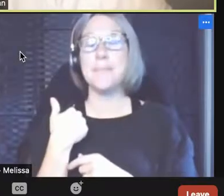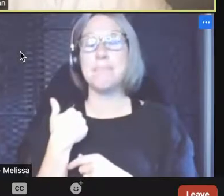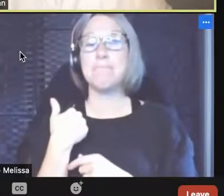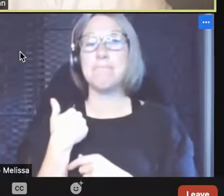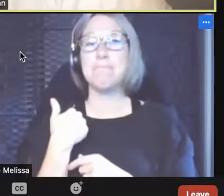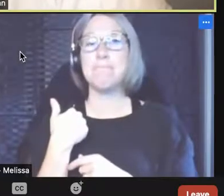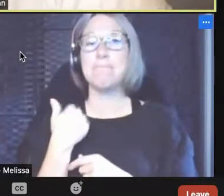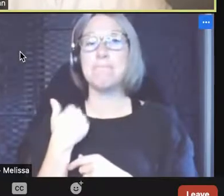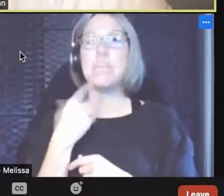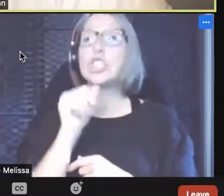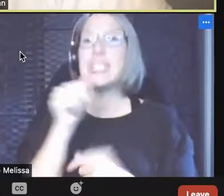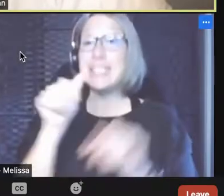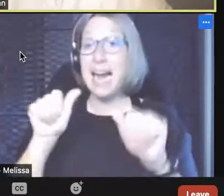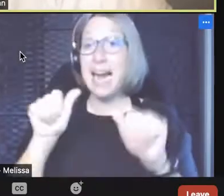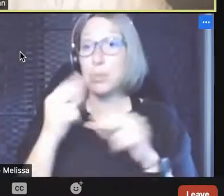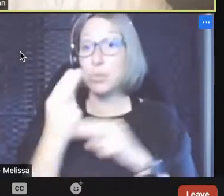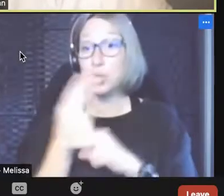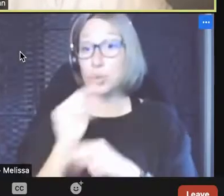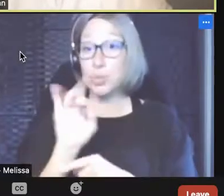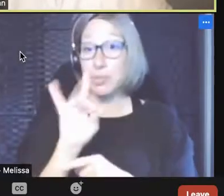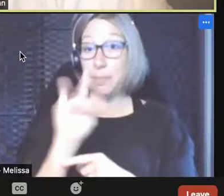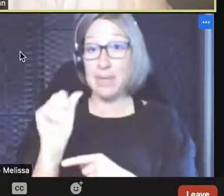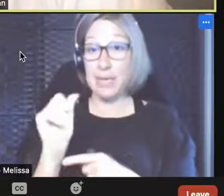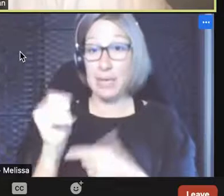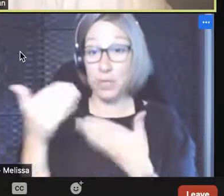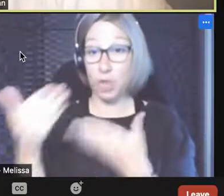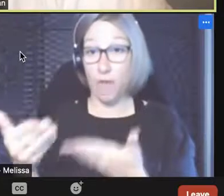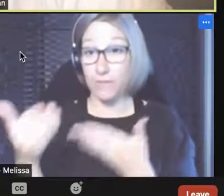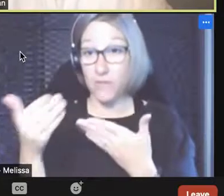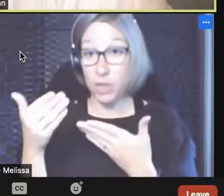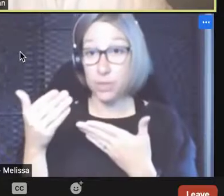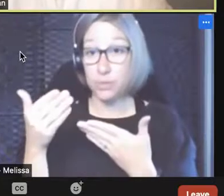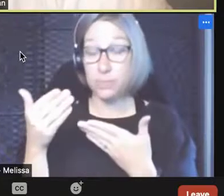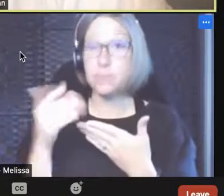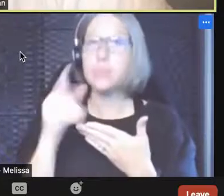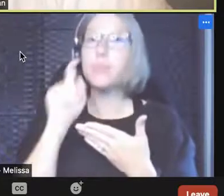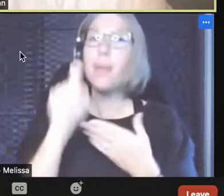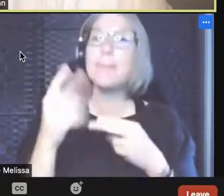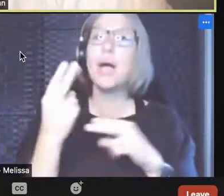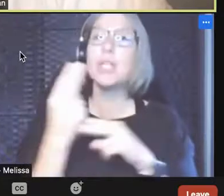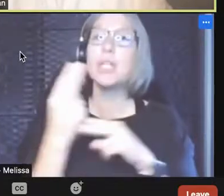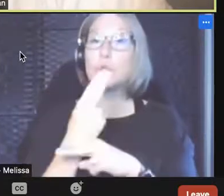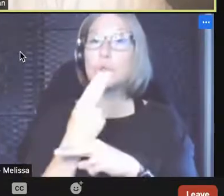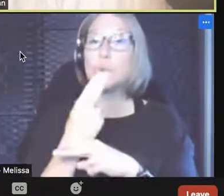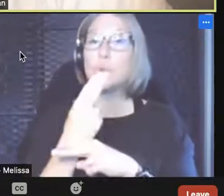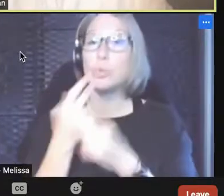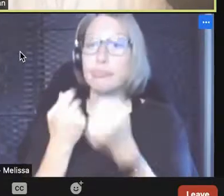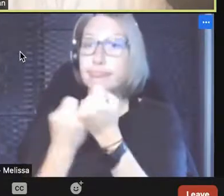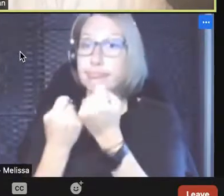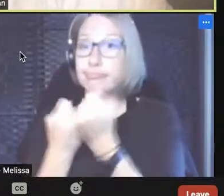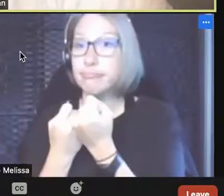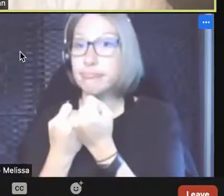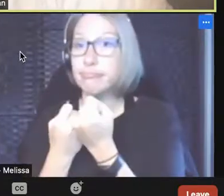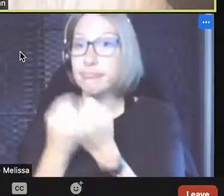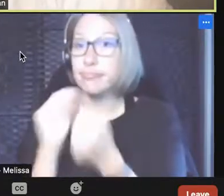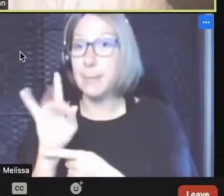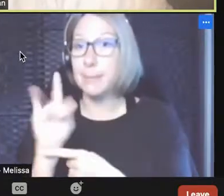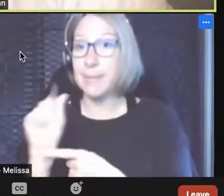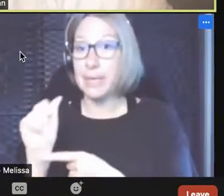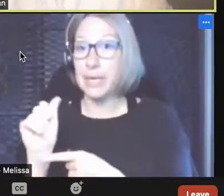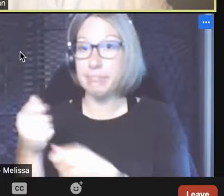that she's not able to use the media that are being offered, and that we're going to have to use compensatory media again. that